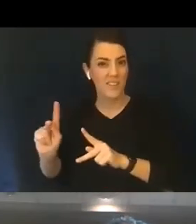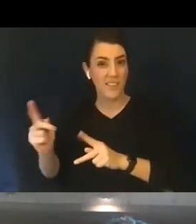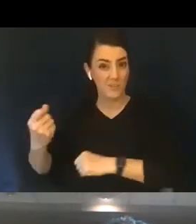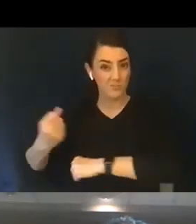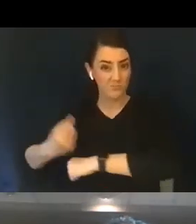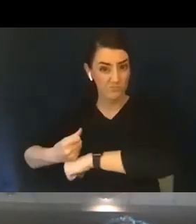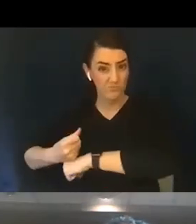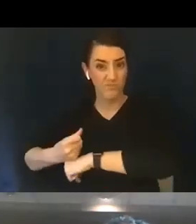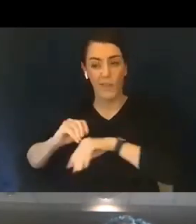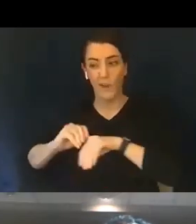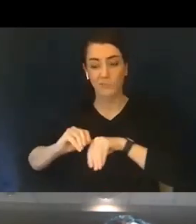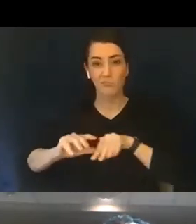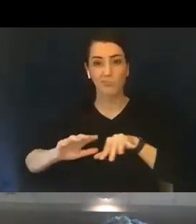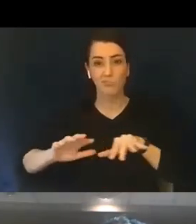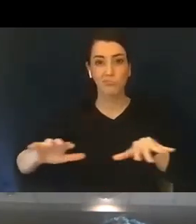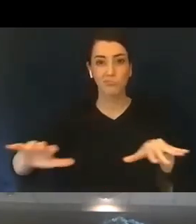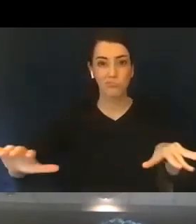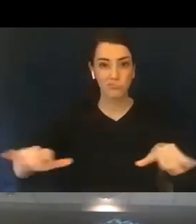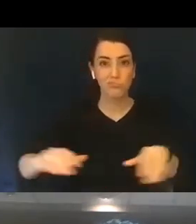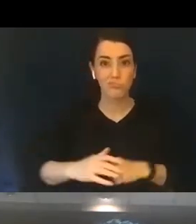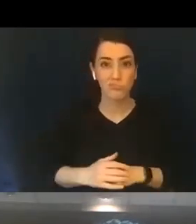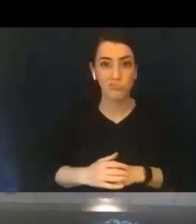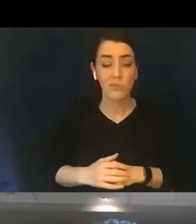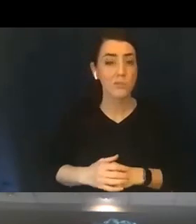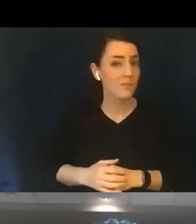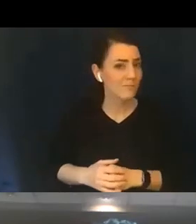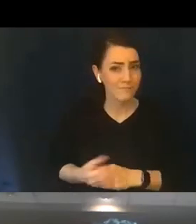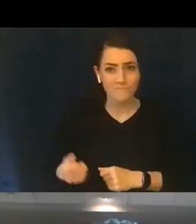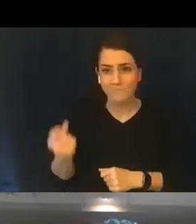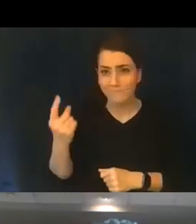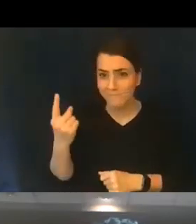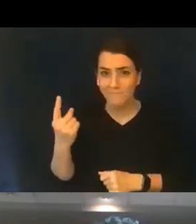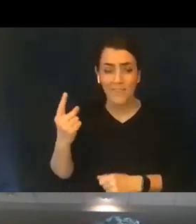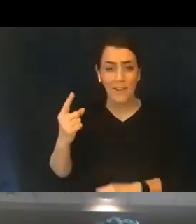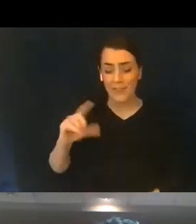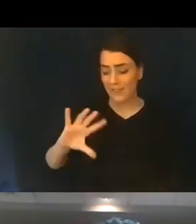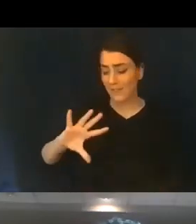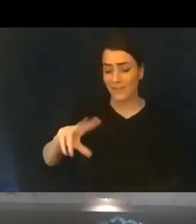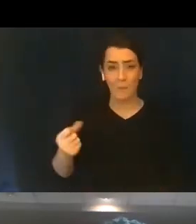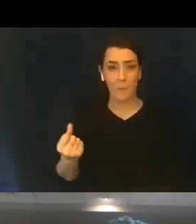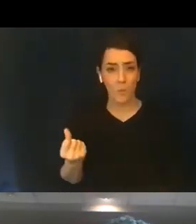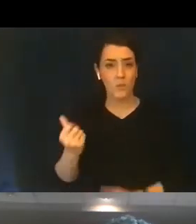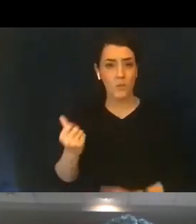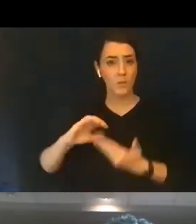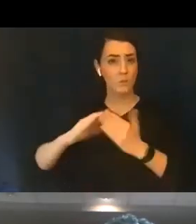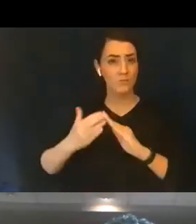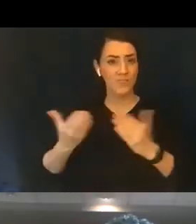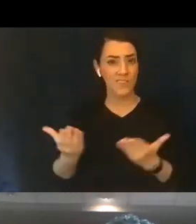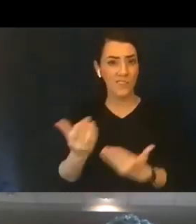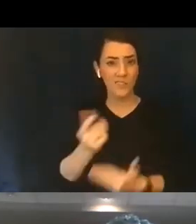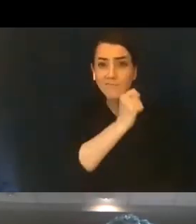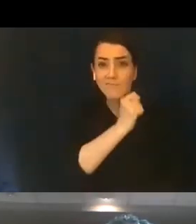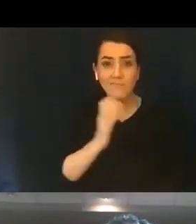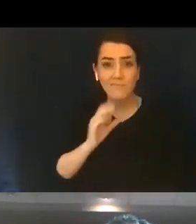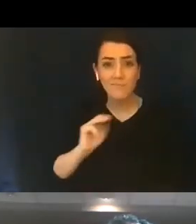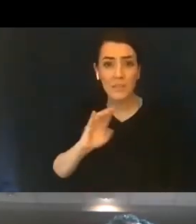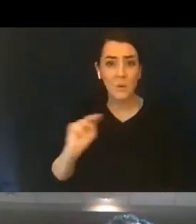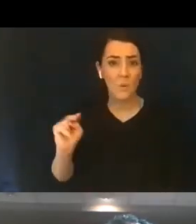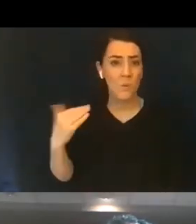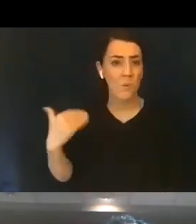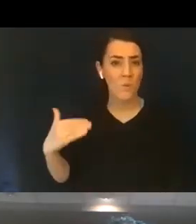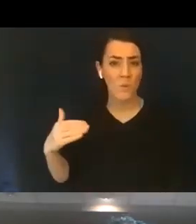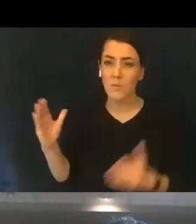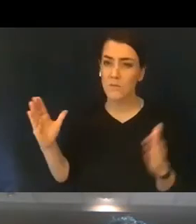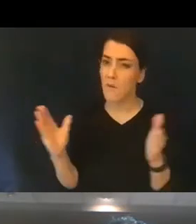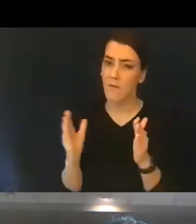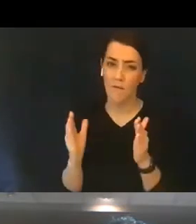everybody sort of knows everybody. The community is very small. familiar faces. You can almost,